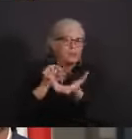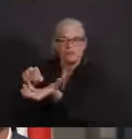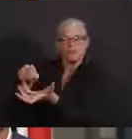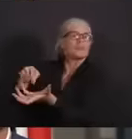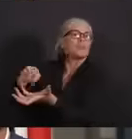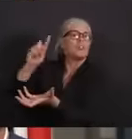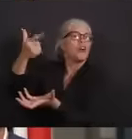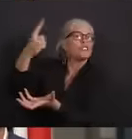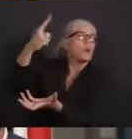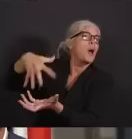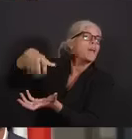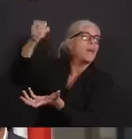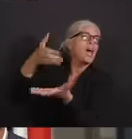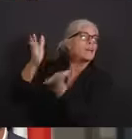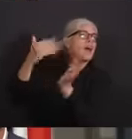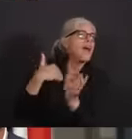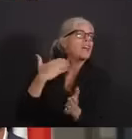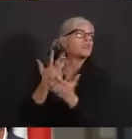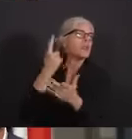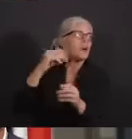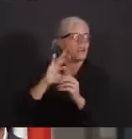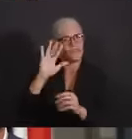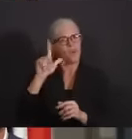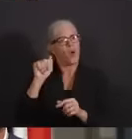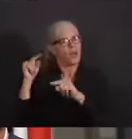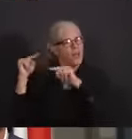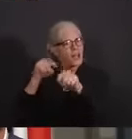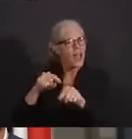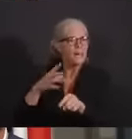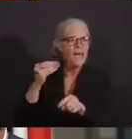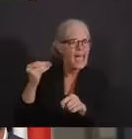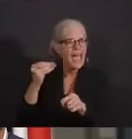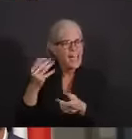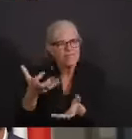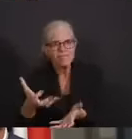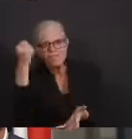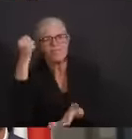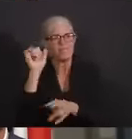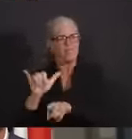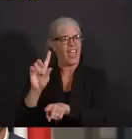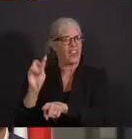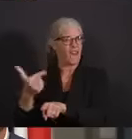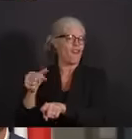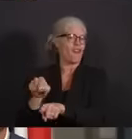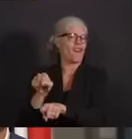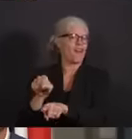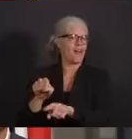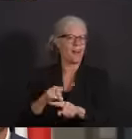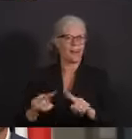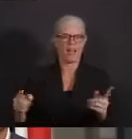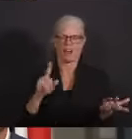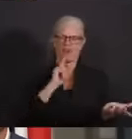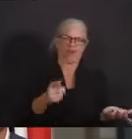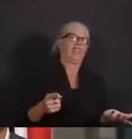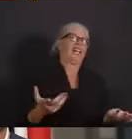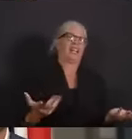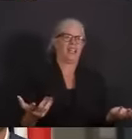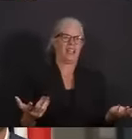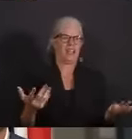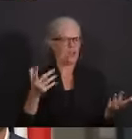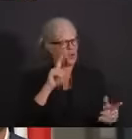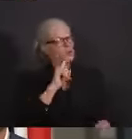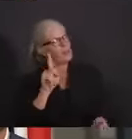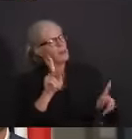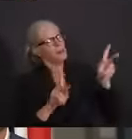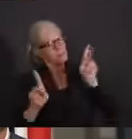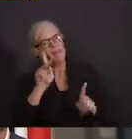and we can have some people in Florida come and compete for it and take it. But, it's just like, I mean, people do a lot of